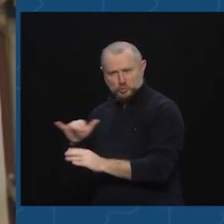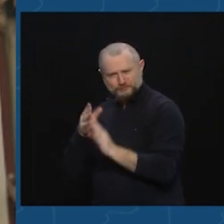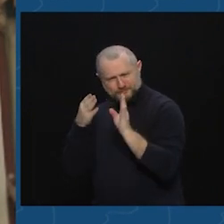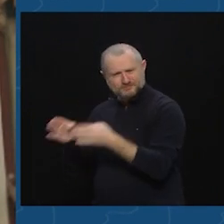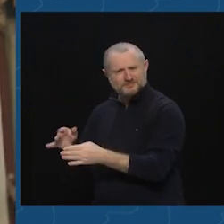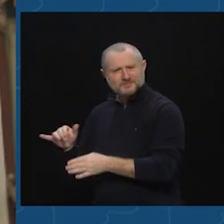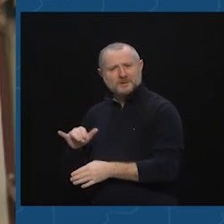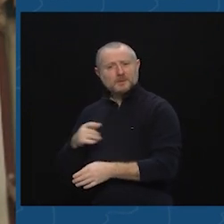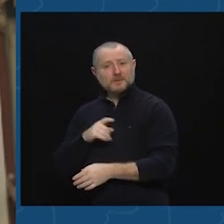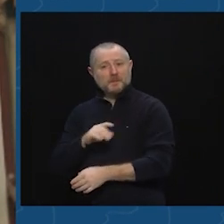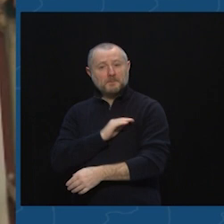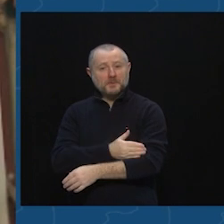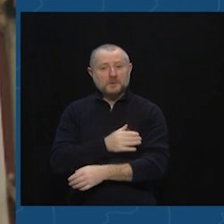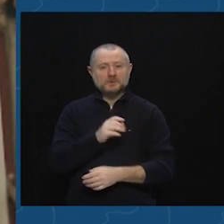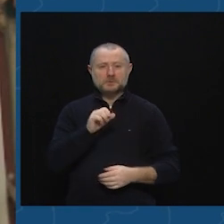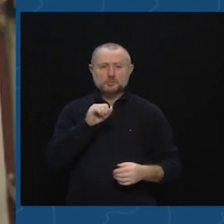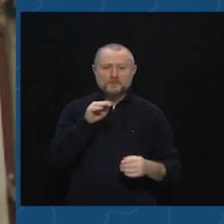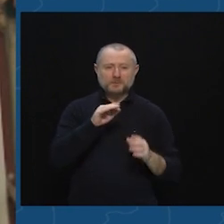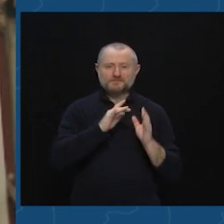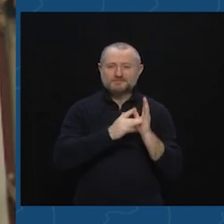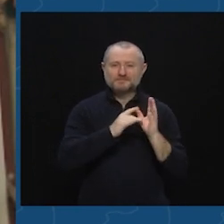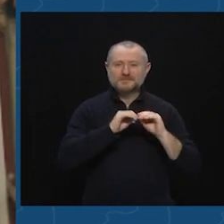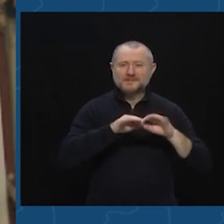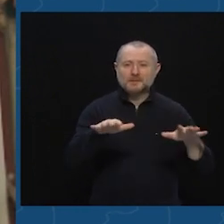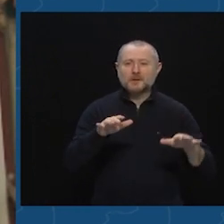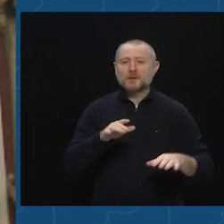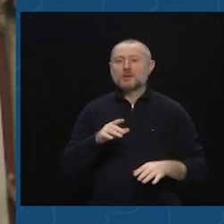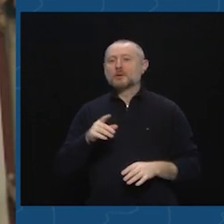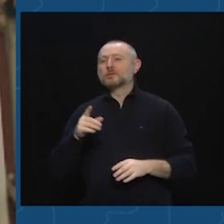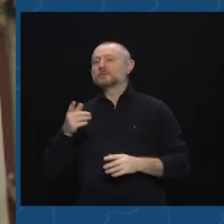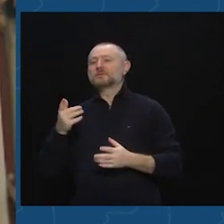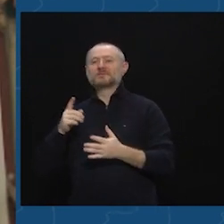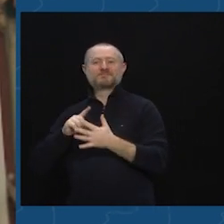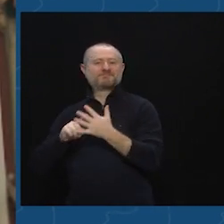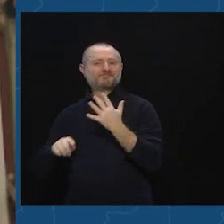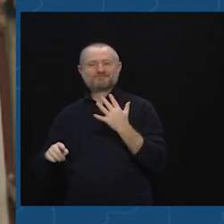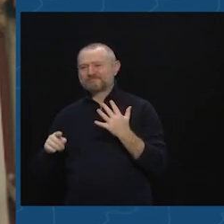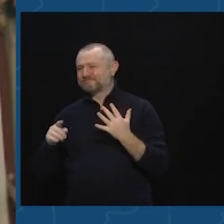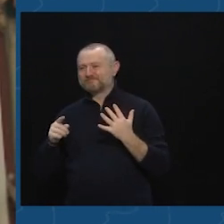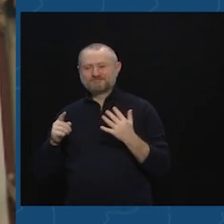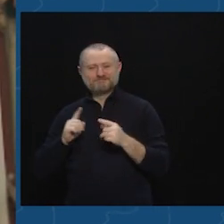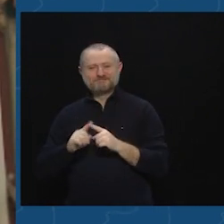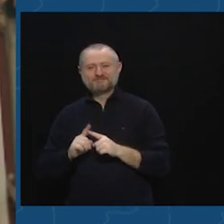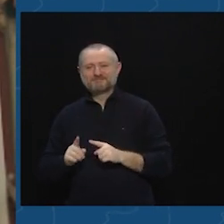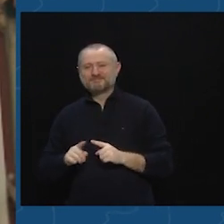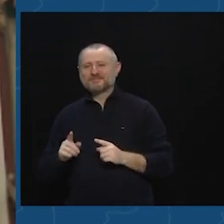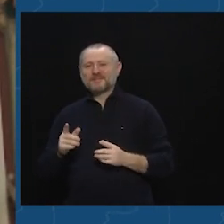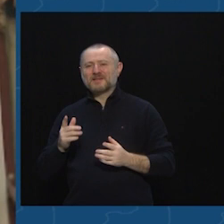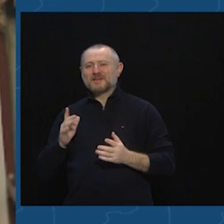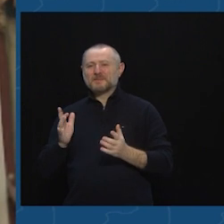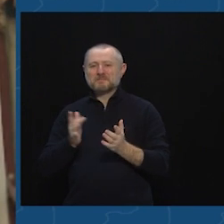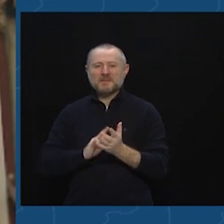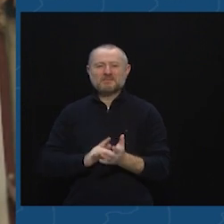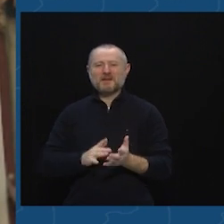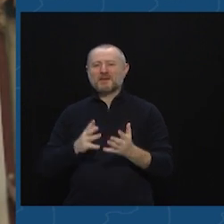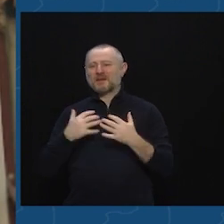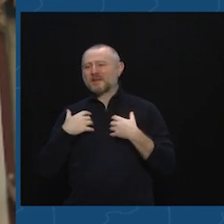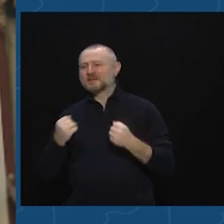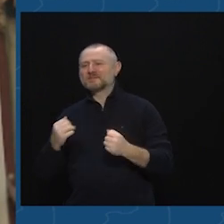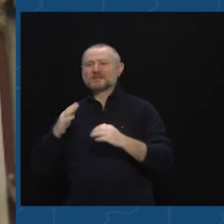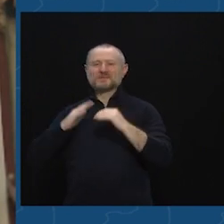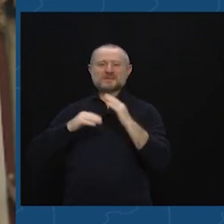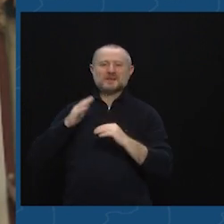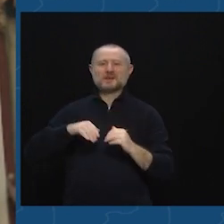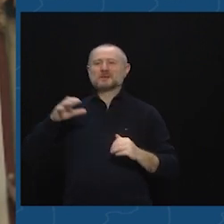media corporations, muster the strength of our medical facilities, of our educational